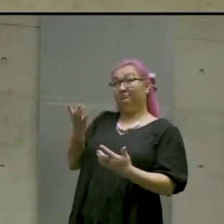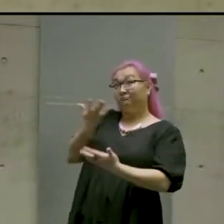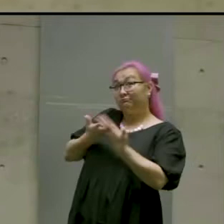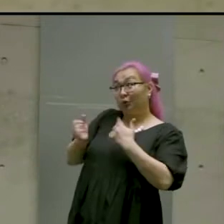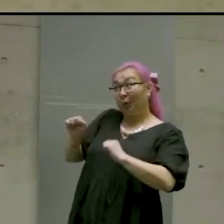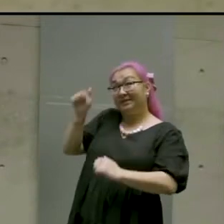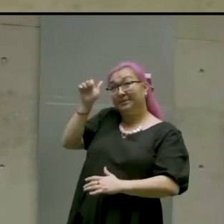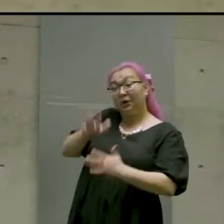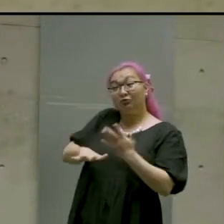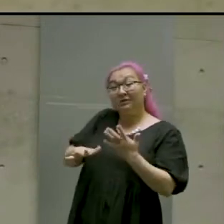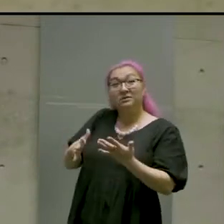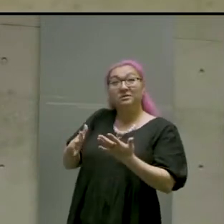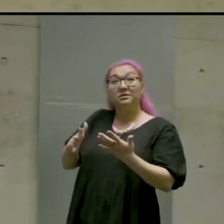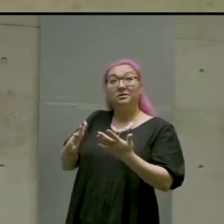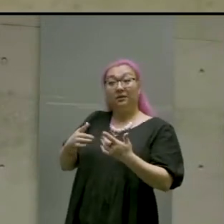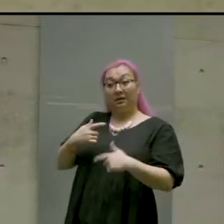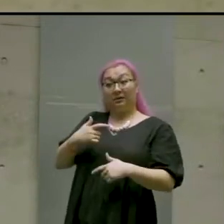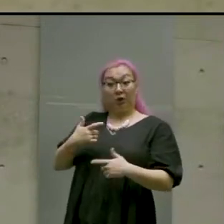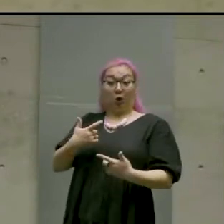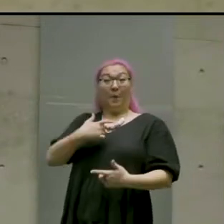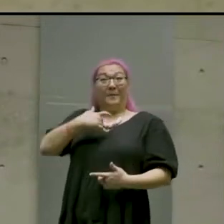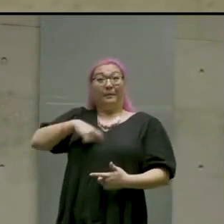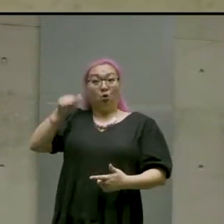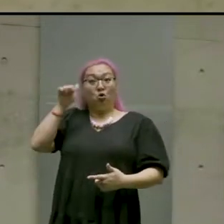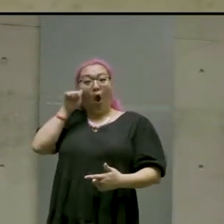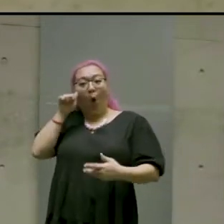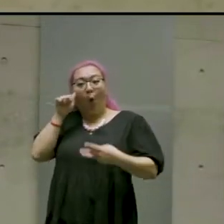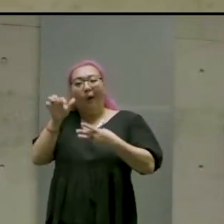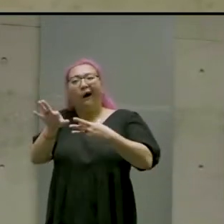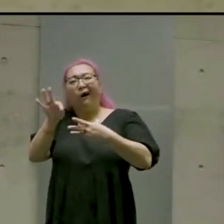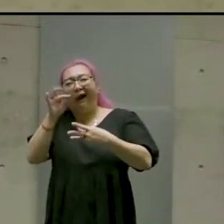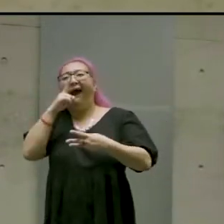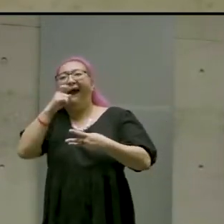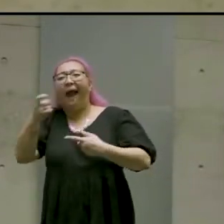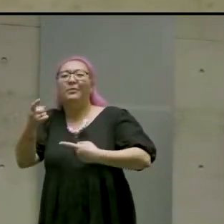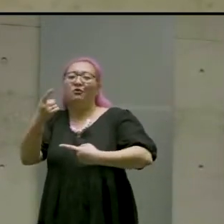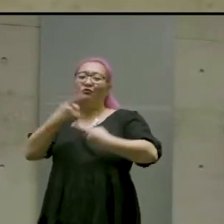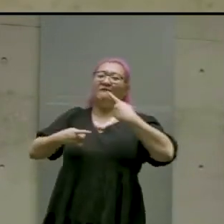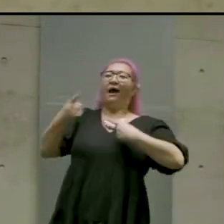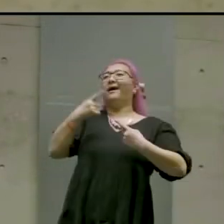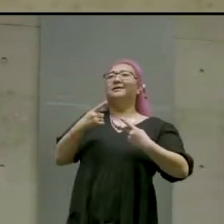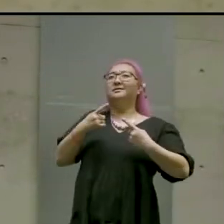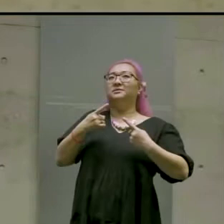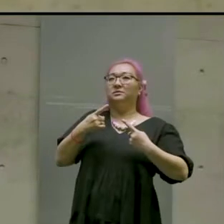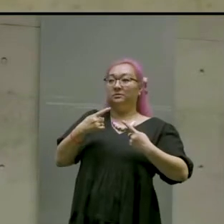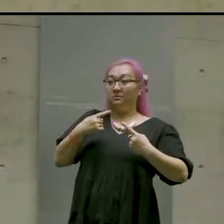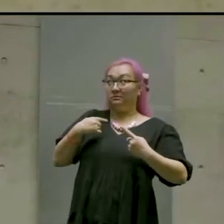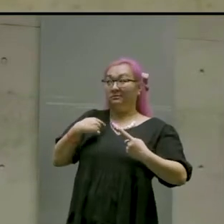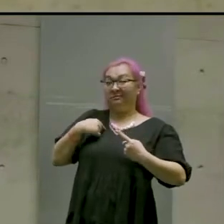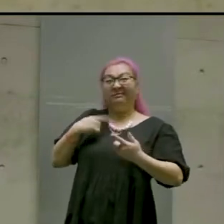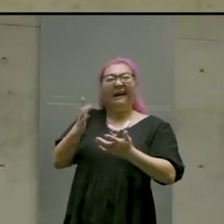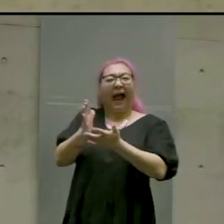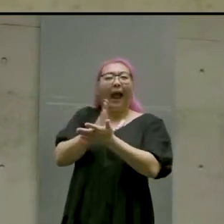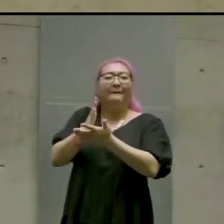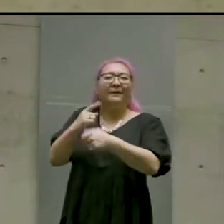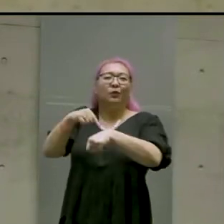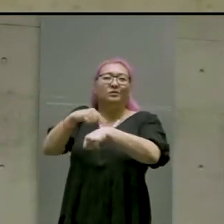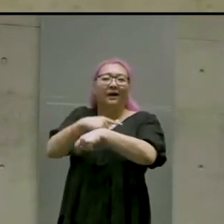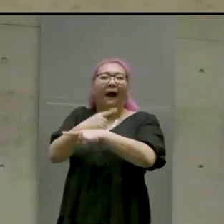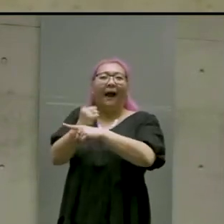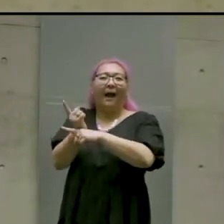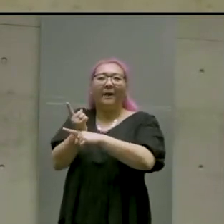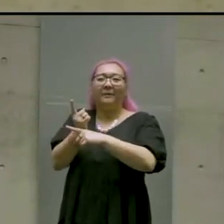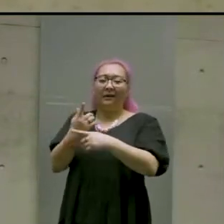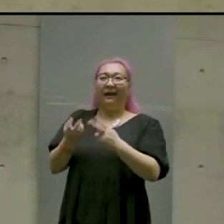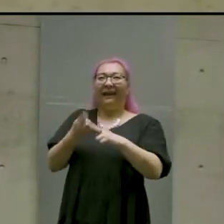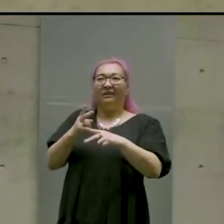us if people respond better to having the option, for example, to save a game and quickly load it after